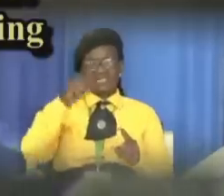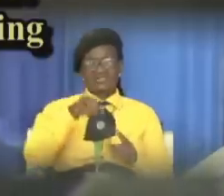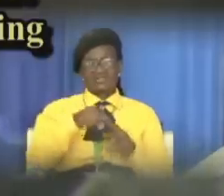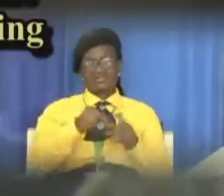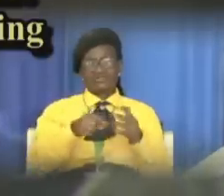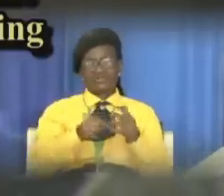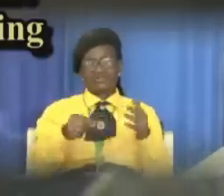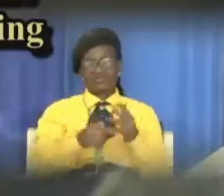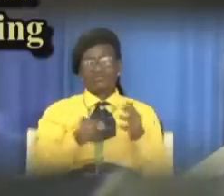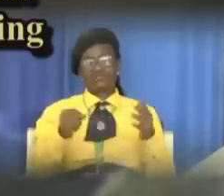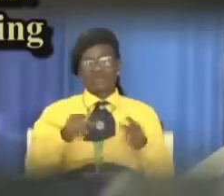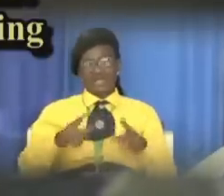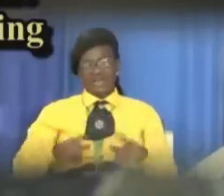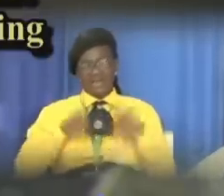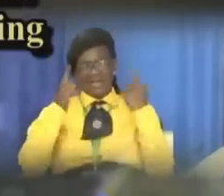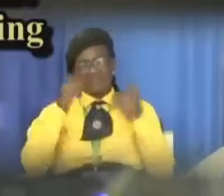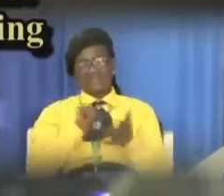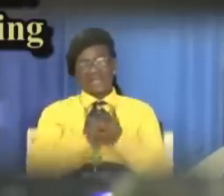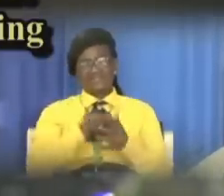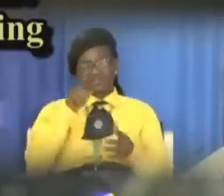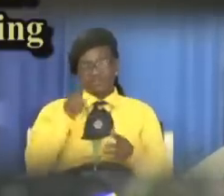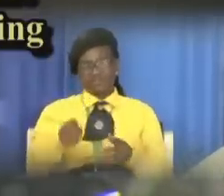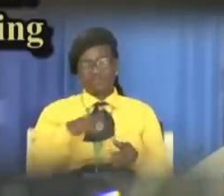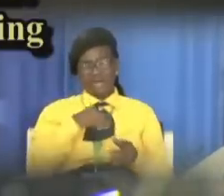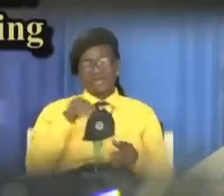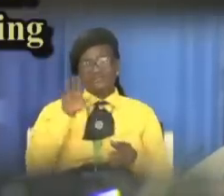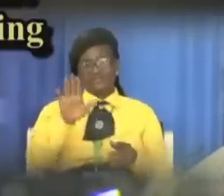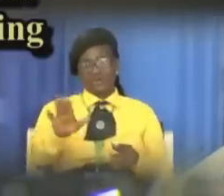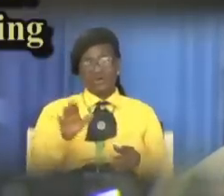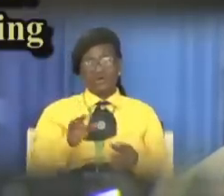that you and your children may live.